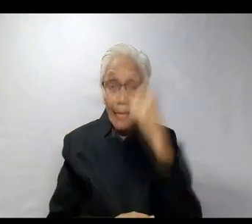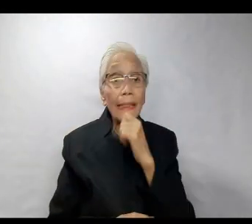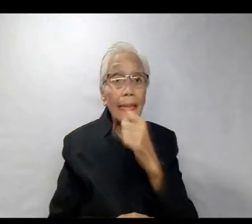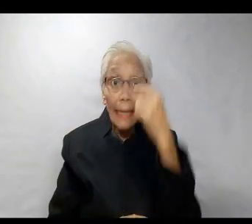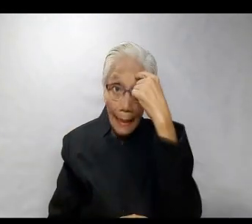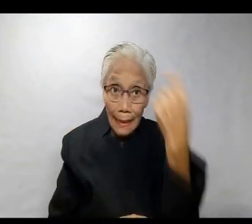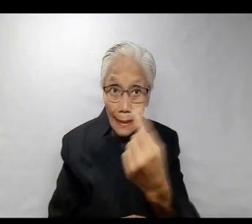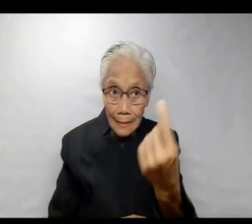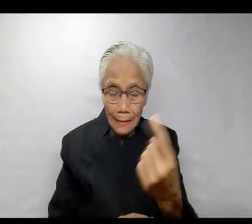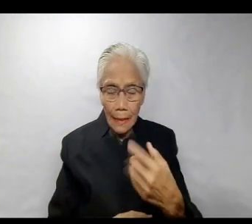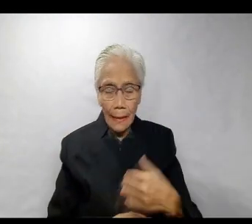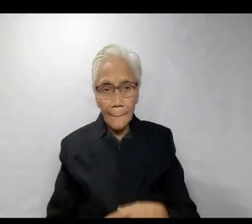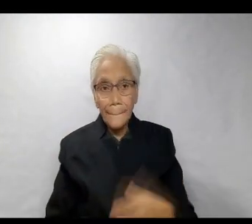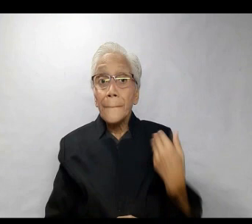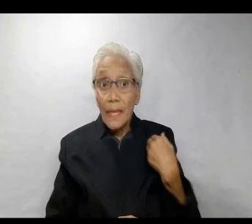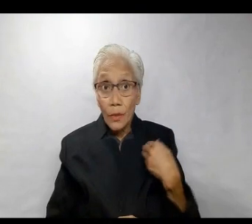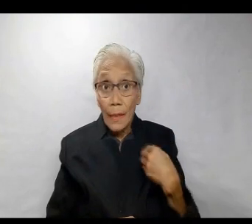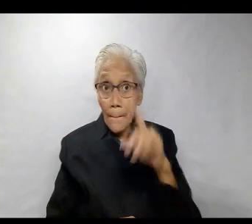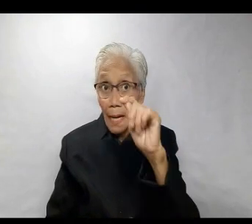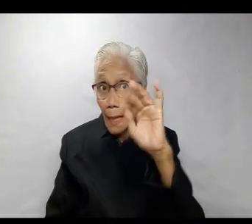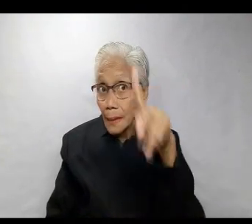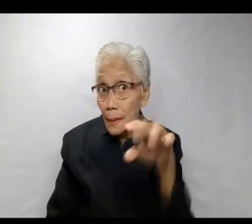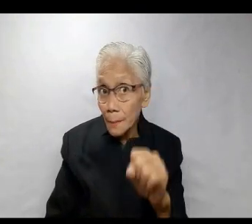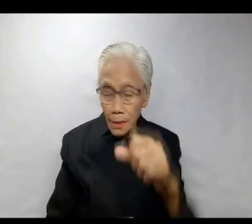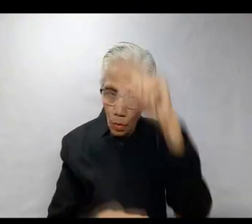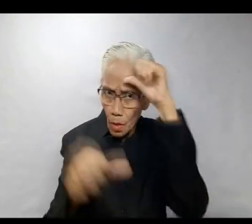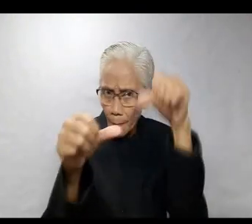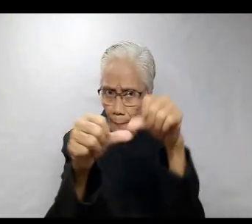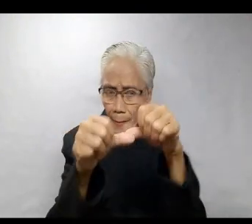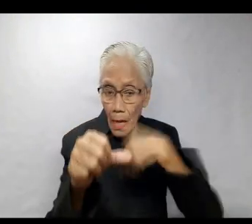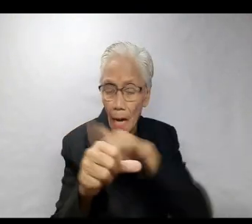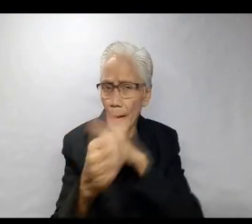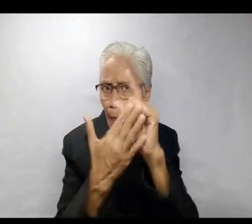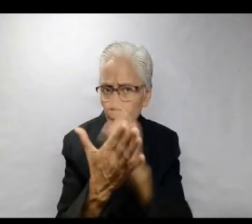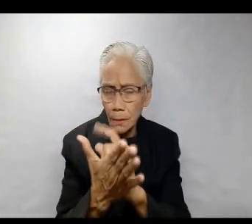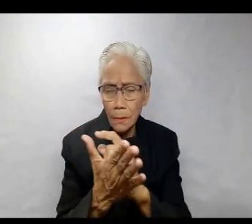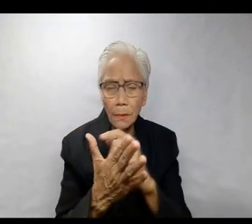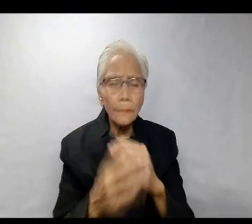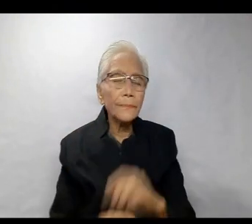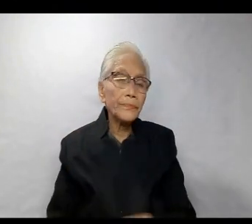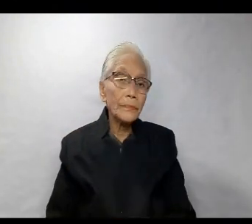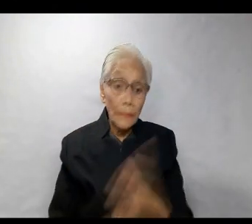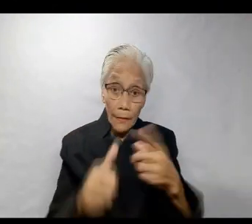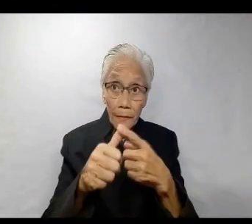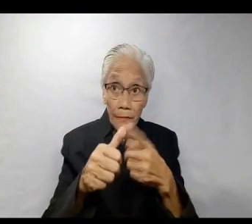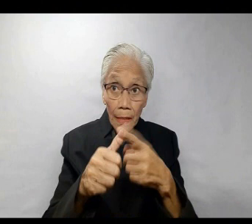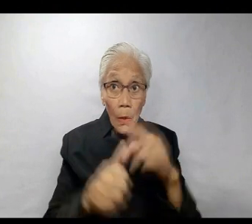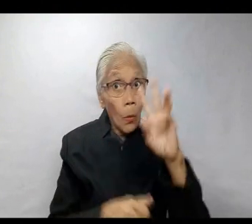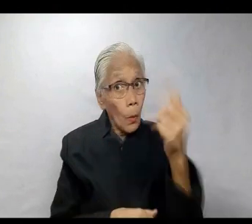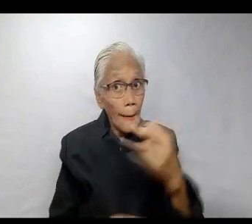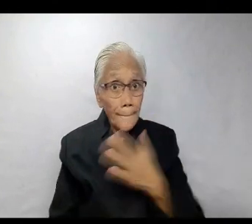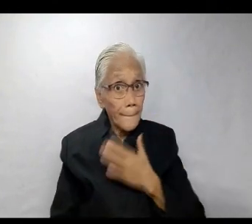nag-iisa. Here are short tips to remember our lessons very well. First, when